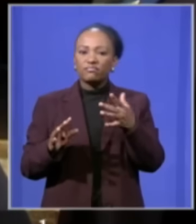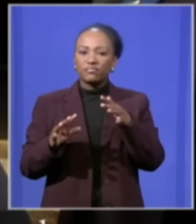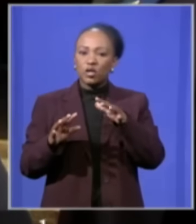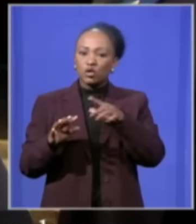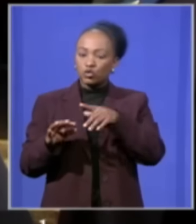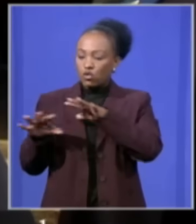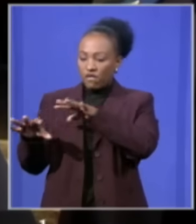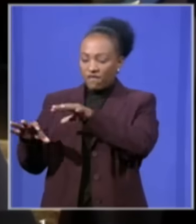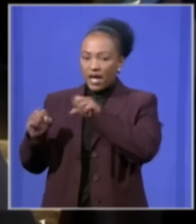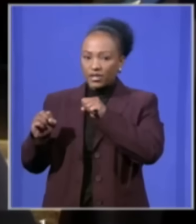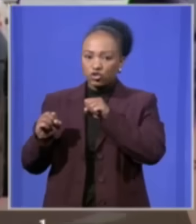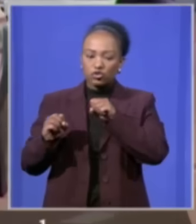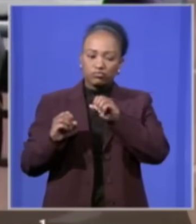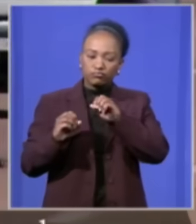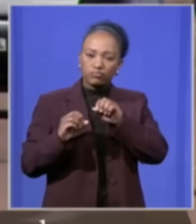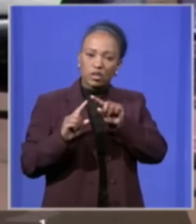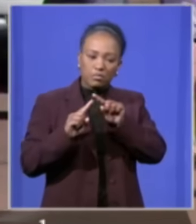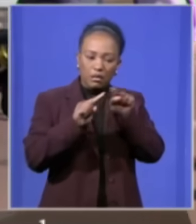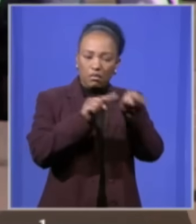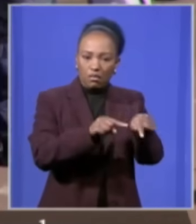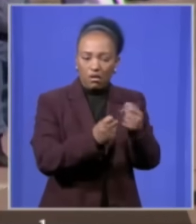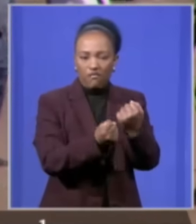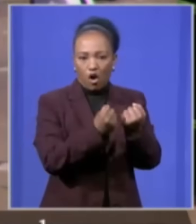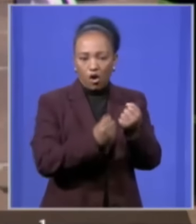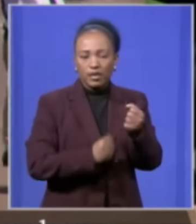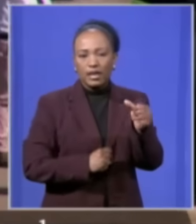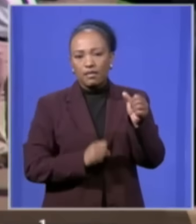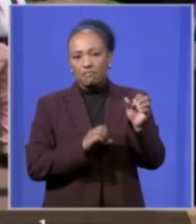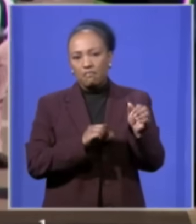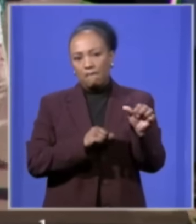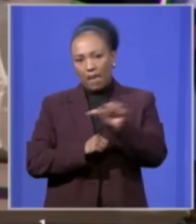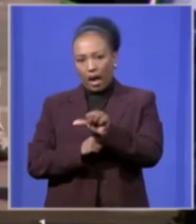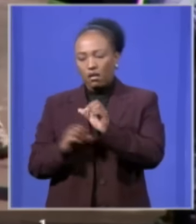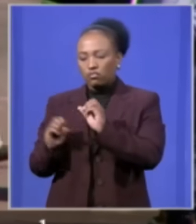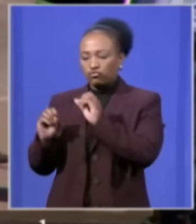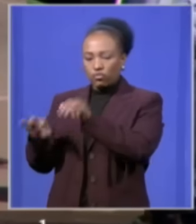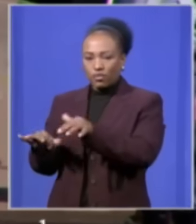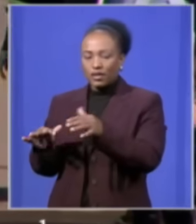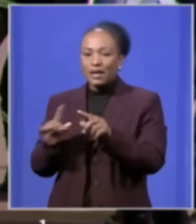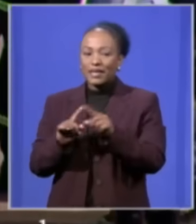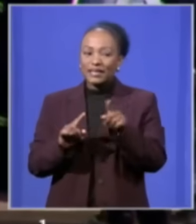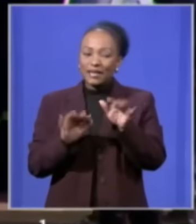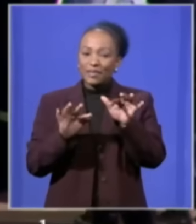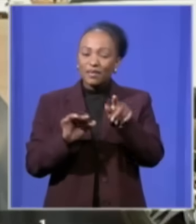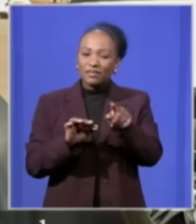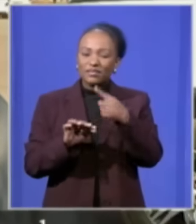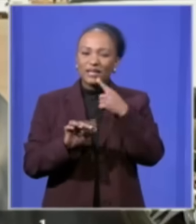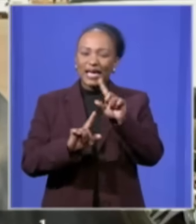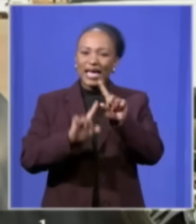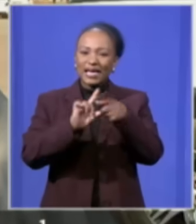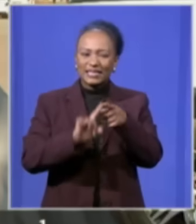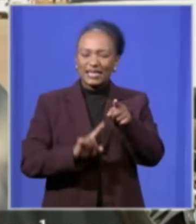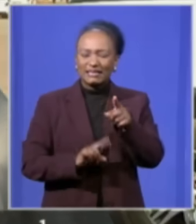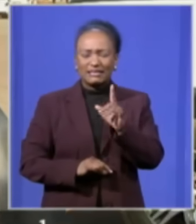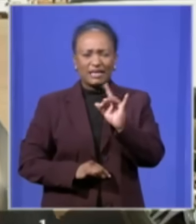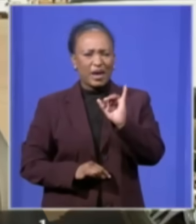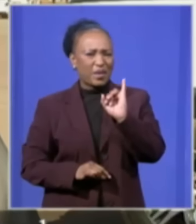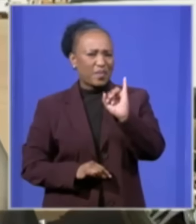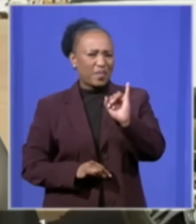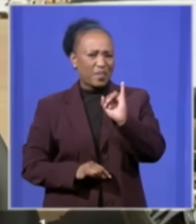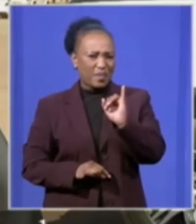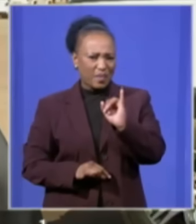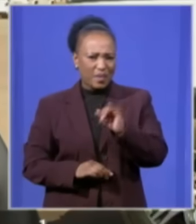prisoners, bringing them to court. Bangwe ba baagi ba kwa lefelong ba re ba thusitswe ke kotsi eno. Pene ka metlha e re feta